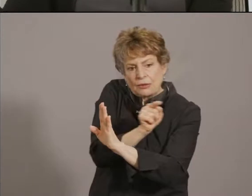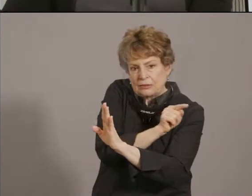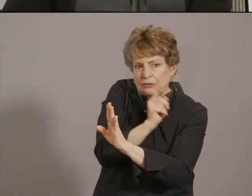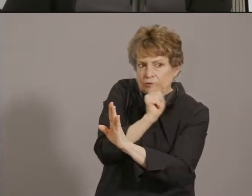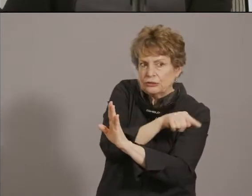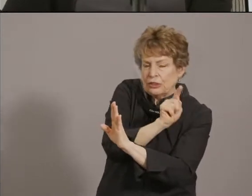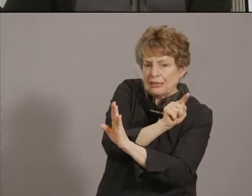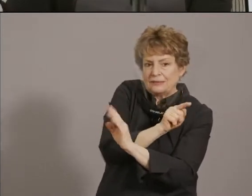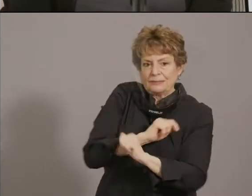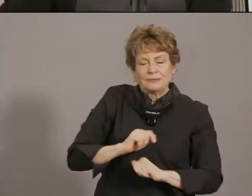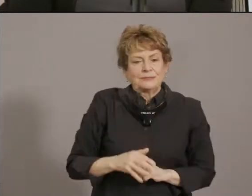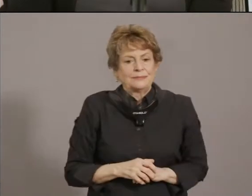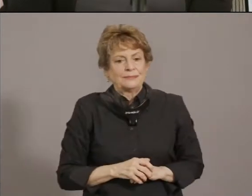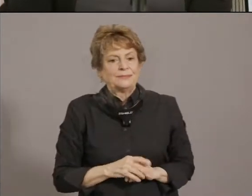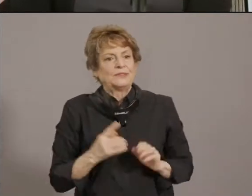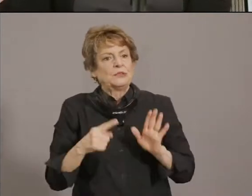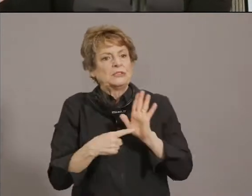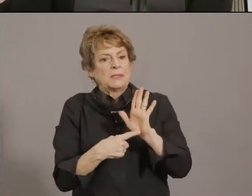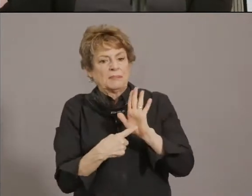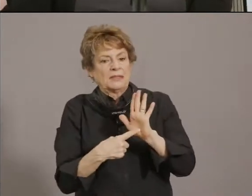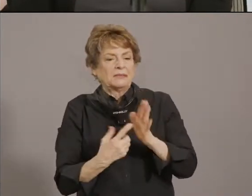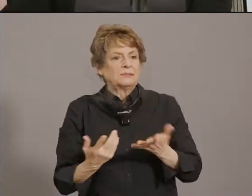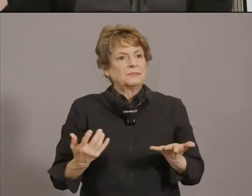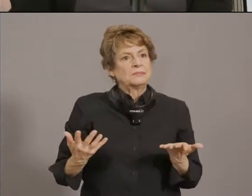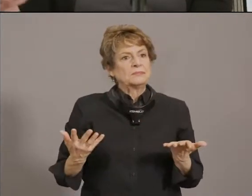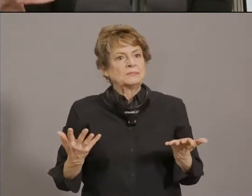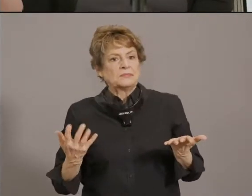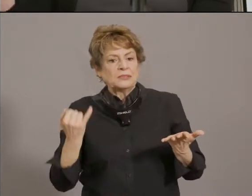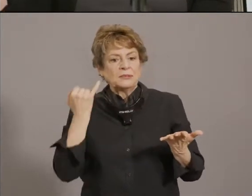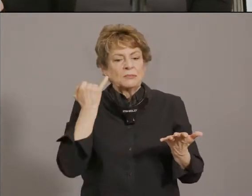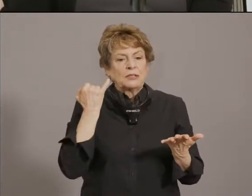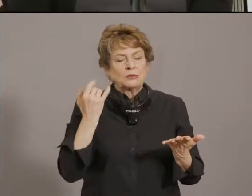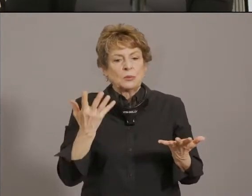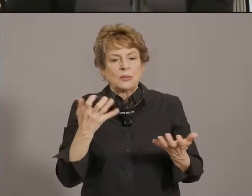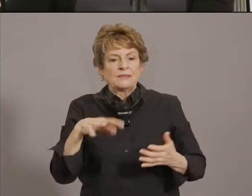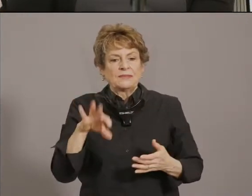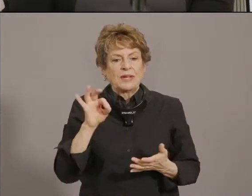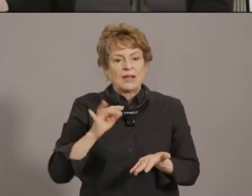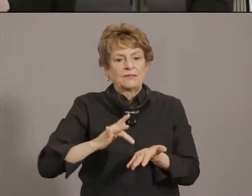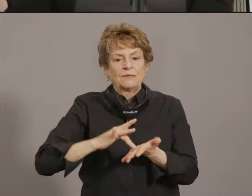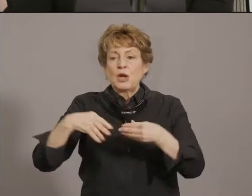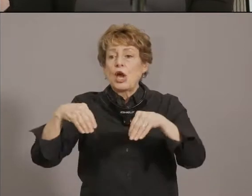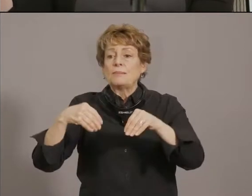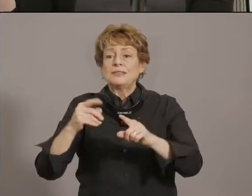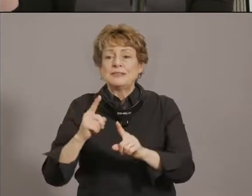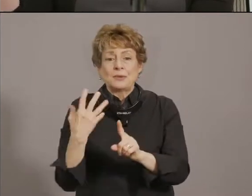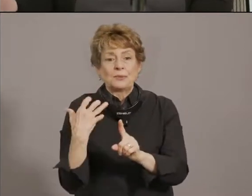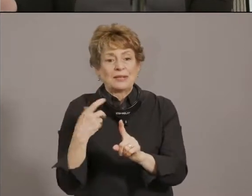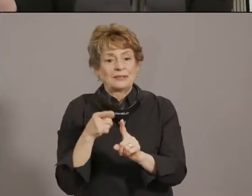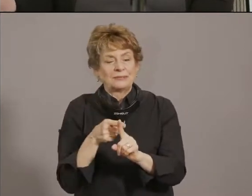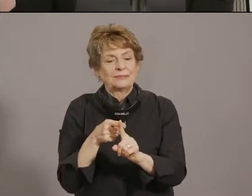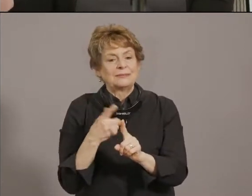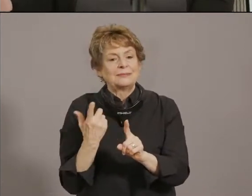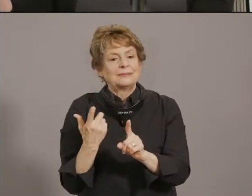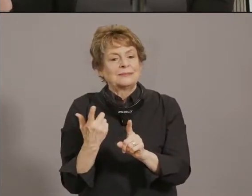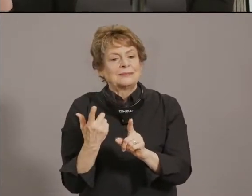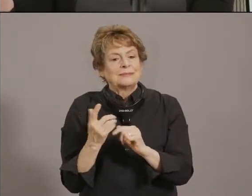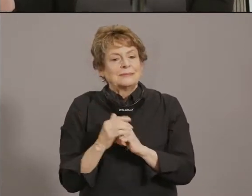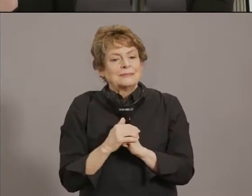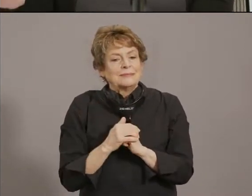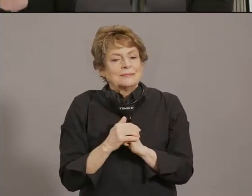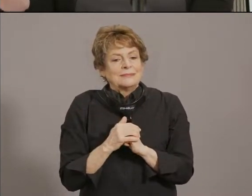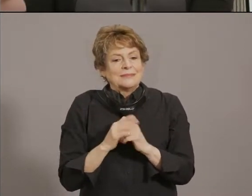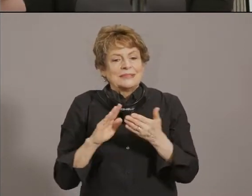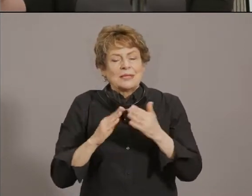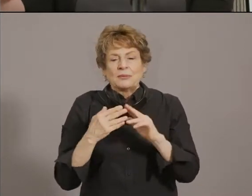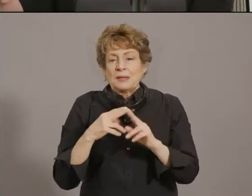you wanted to find a pharmacy in the Levine area. And so you can go to the map, you can pick